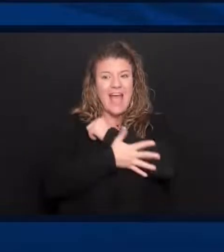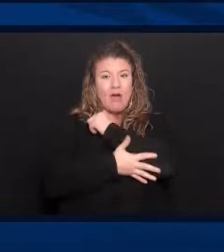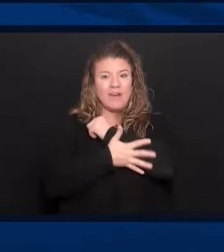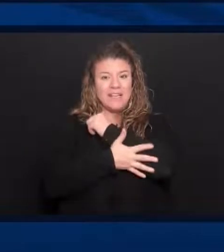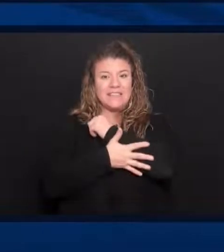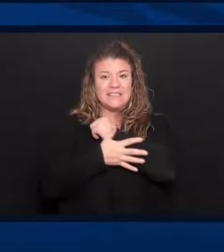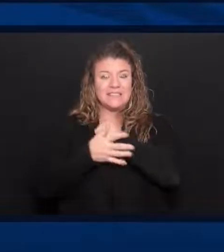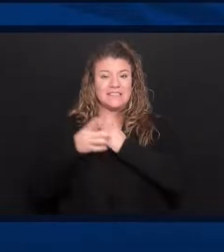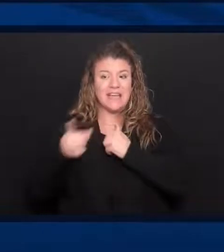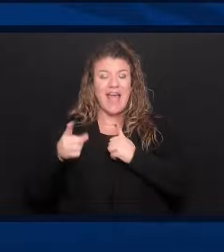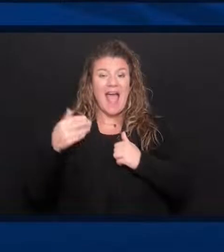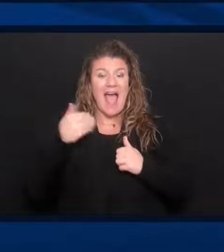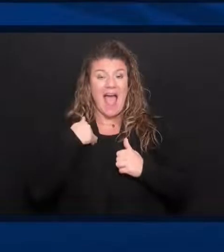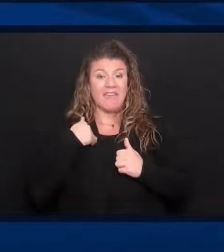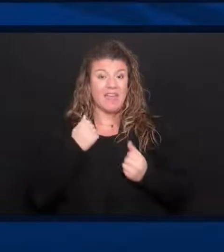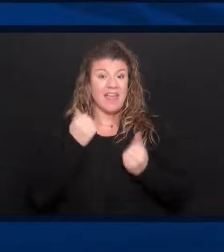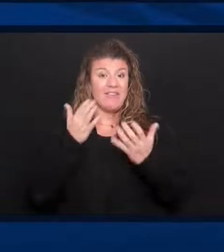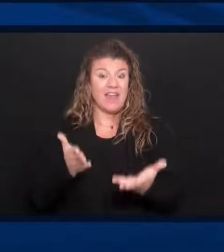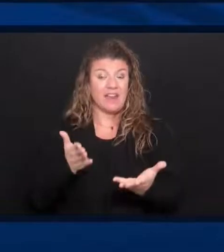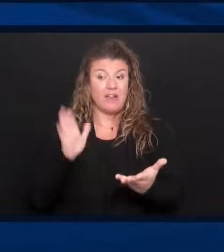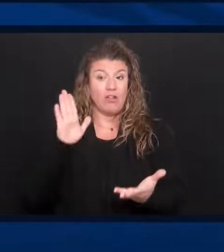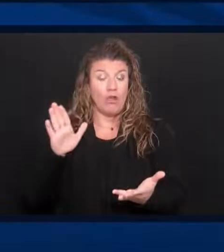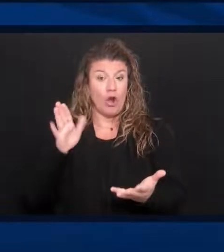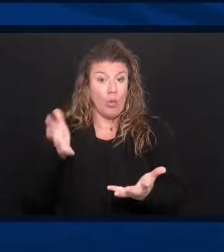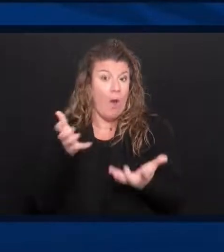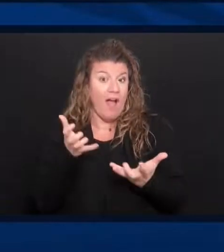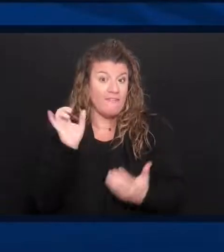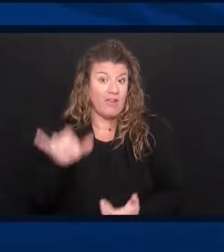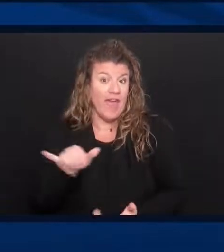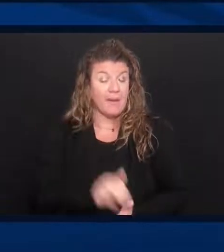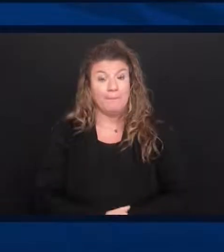effectively expressed that it's dead in the water. Thank you very much.